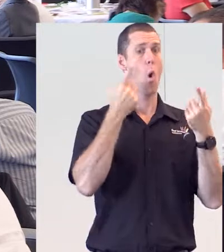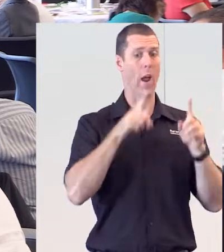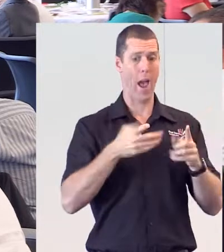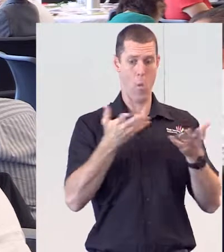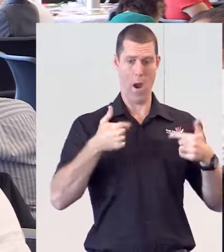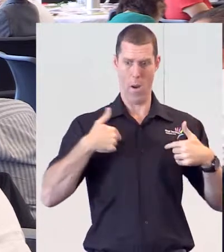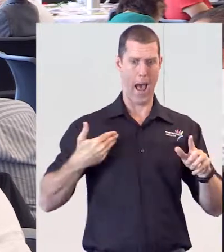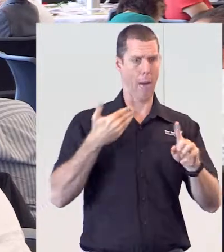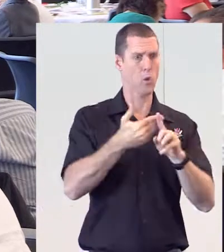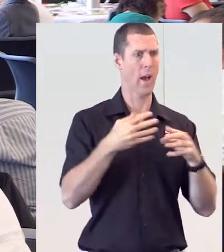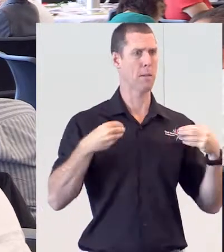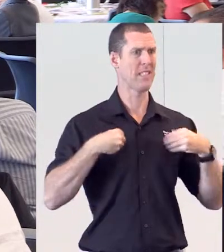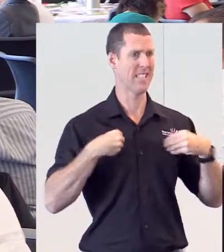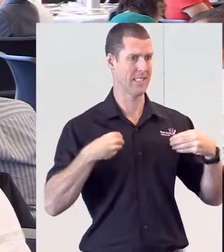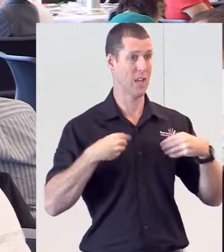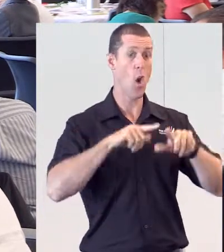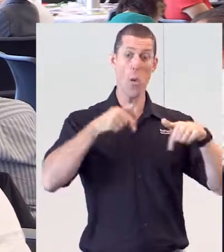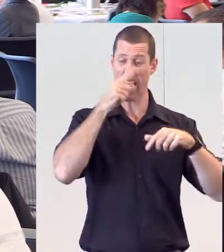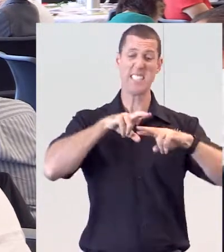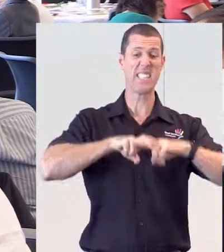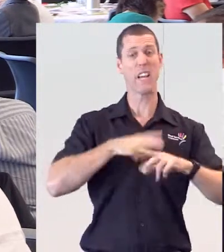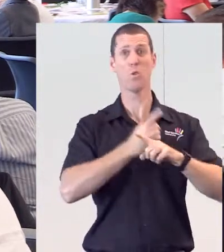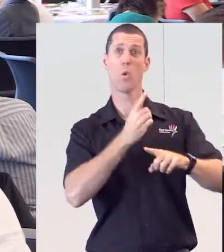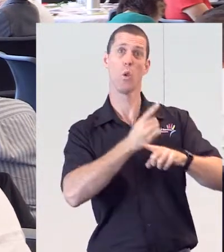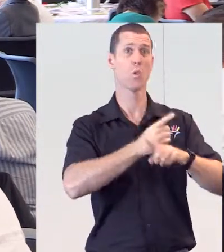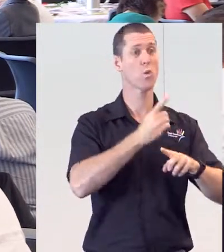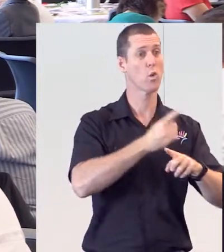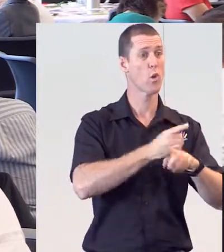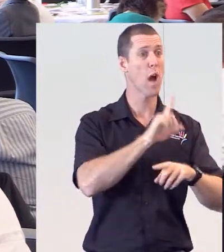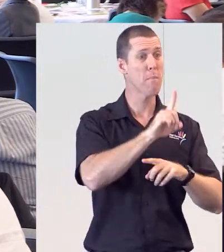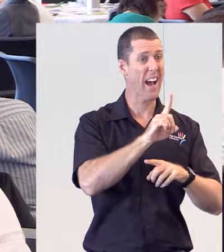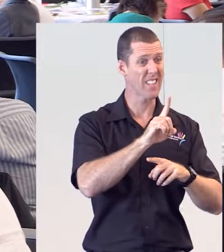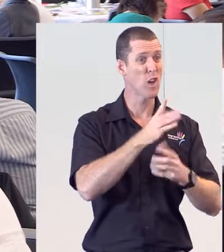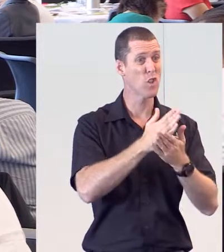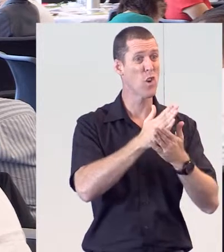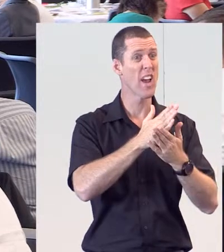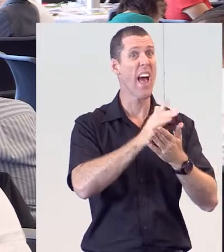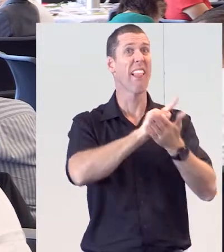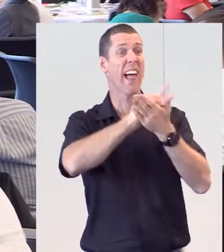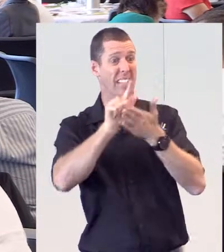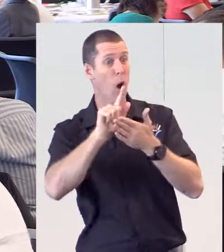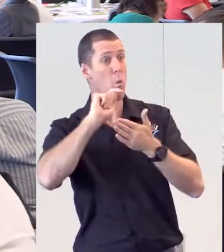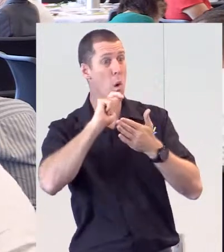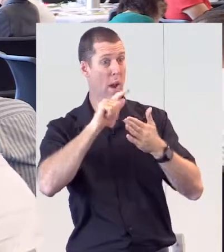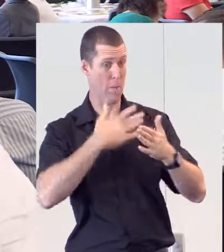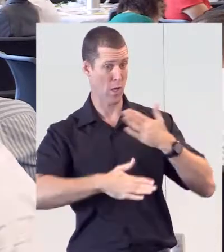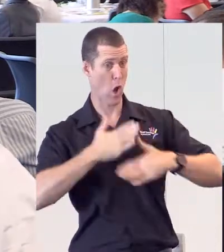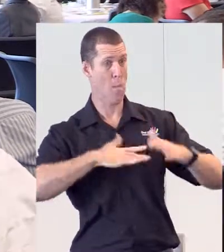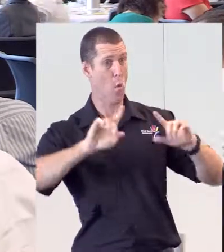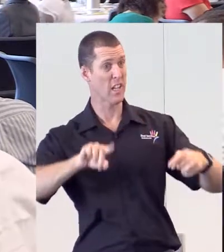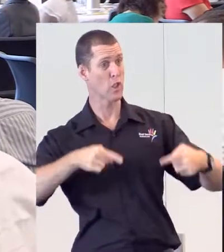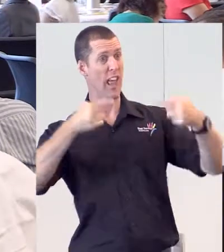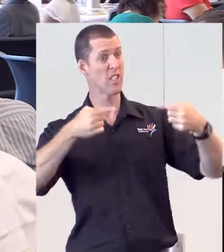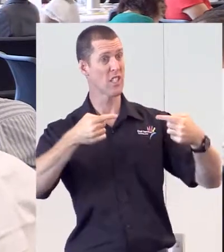a business. And we can sit here and talk about workforce, but at the end of the day, are we going to cope with the challenges that are going to confront us as a business,